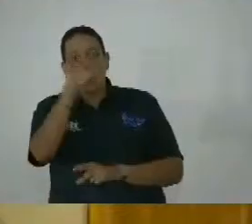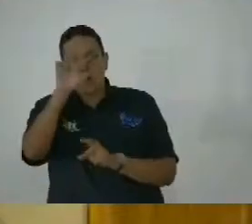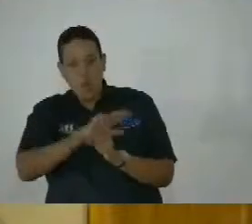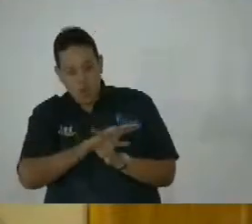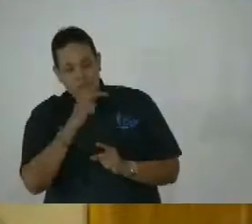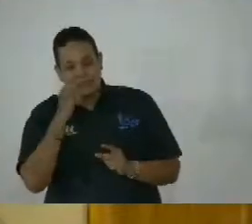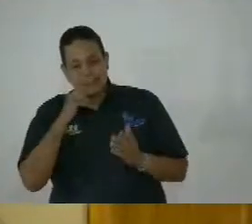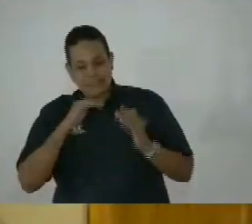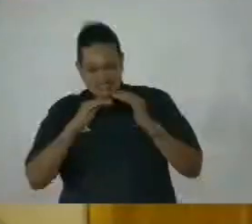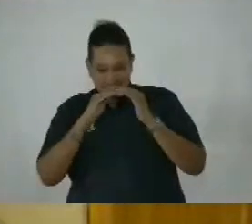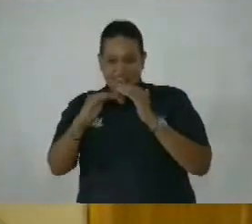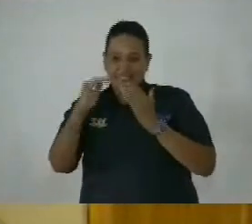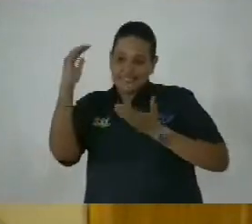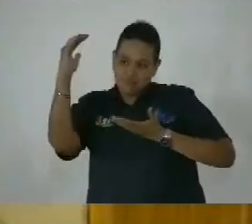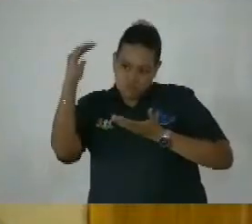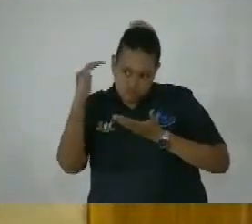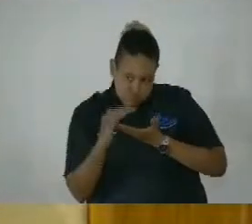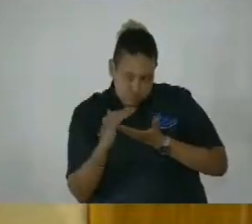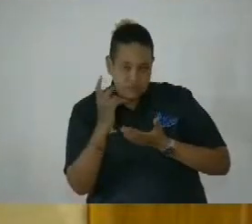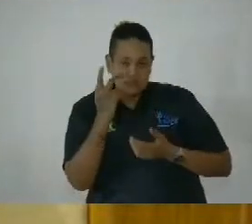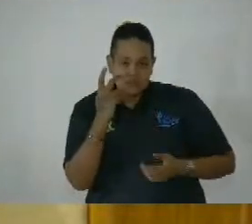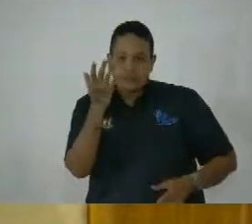steady decline in all areas.